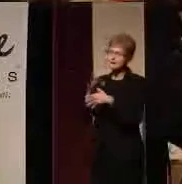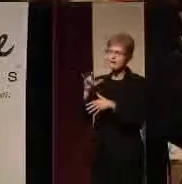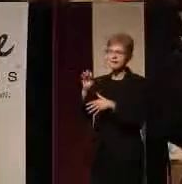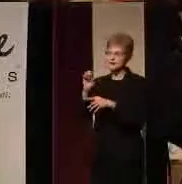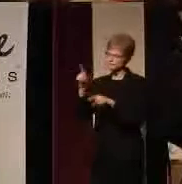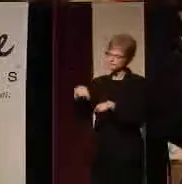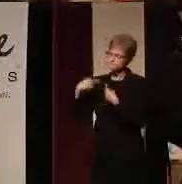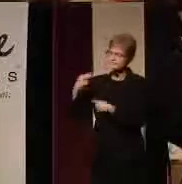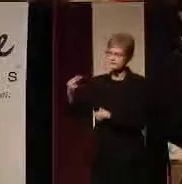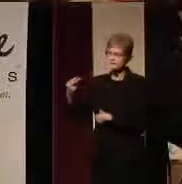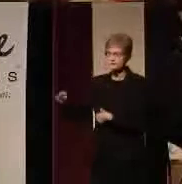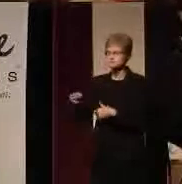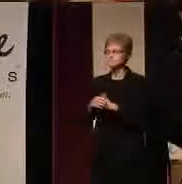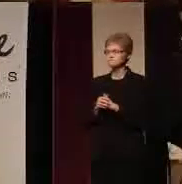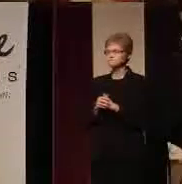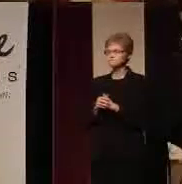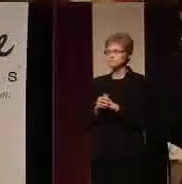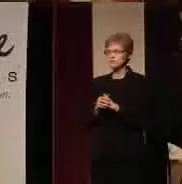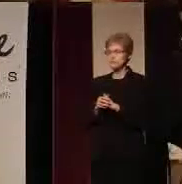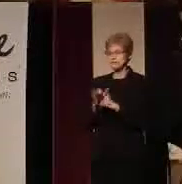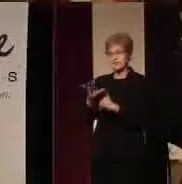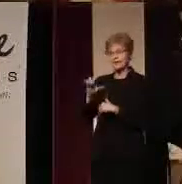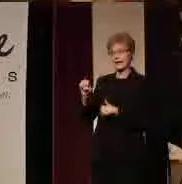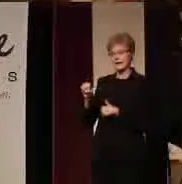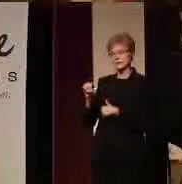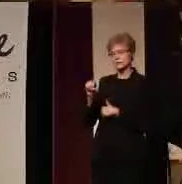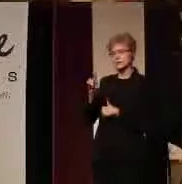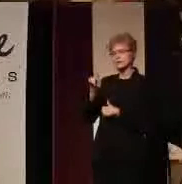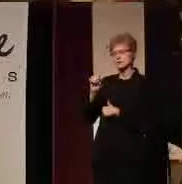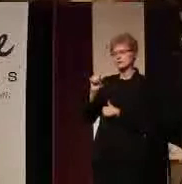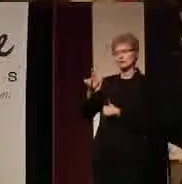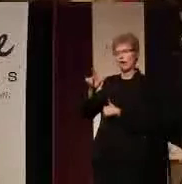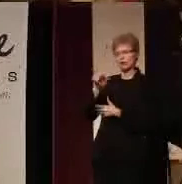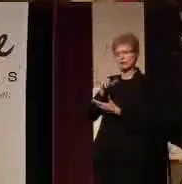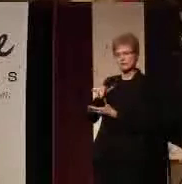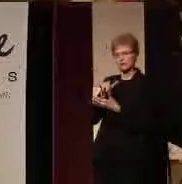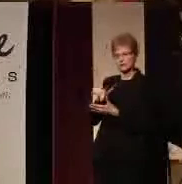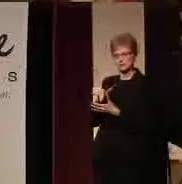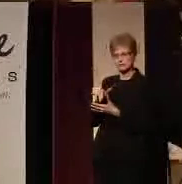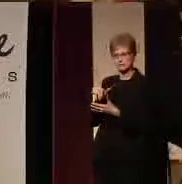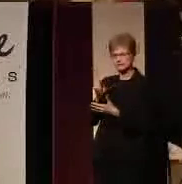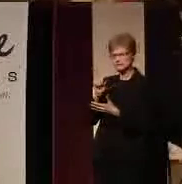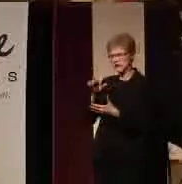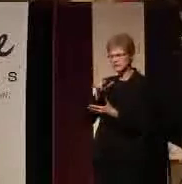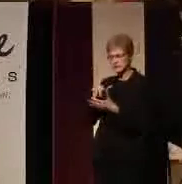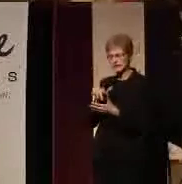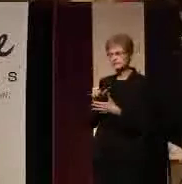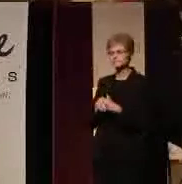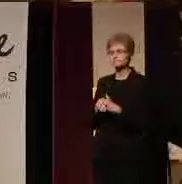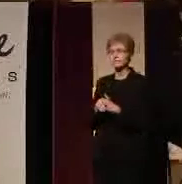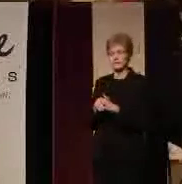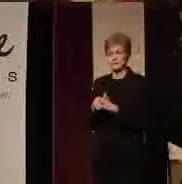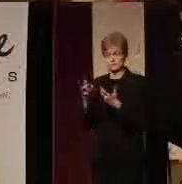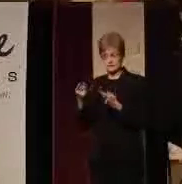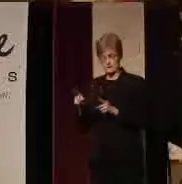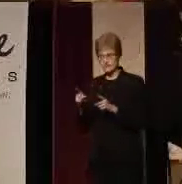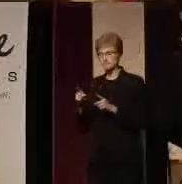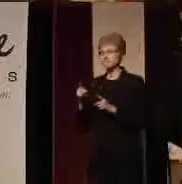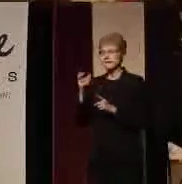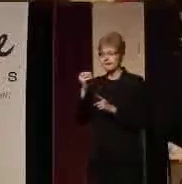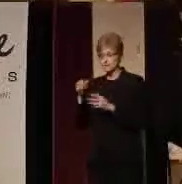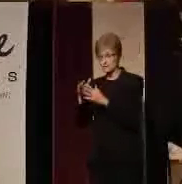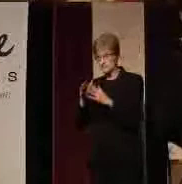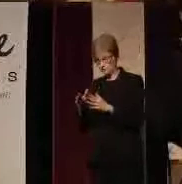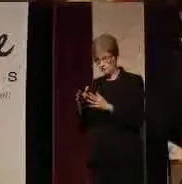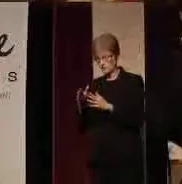opinion, the case relied upon the Dahl study. What were the Dahl studies? Little African-American children were shown a white doll,